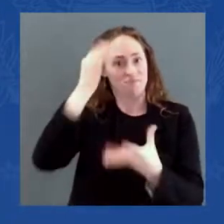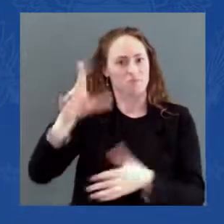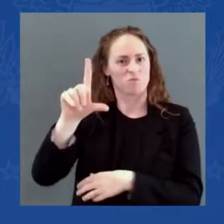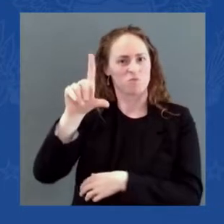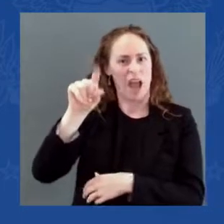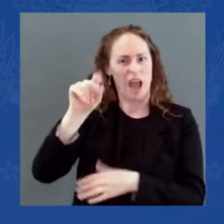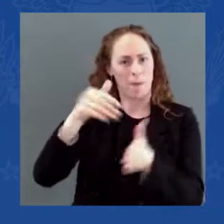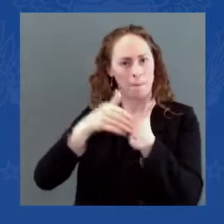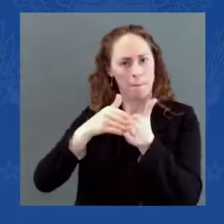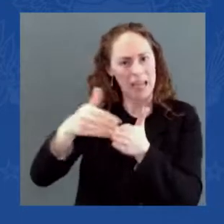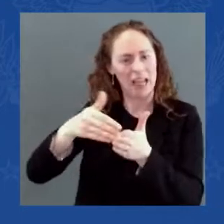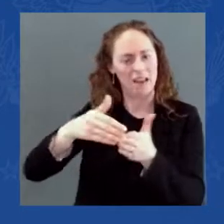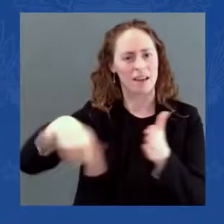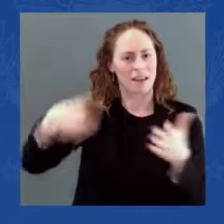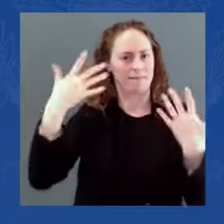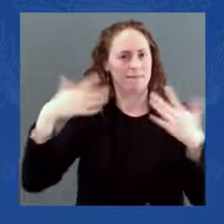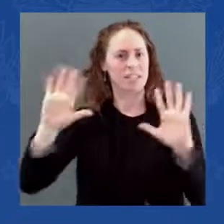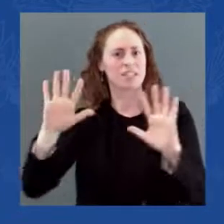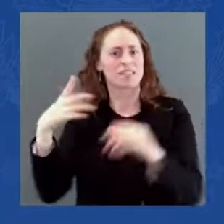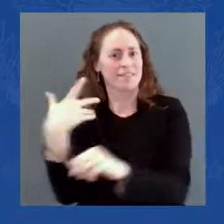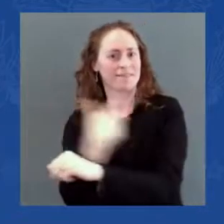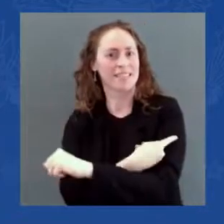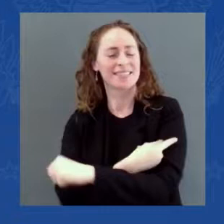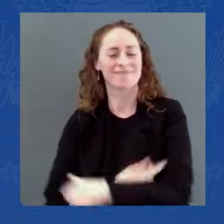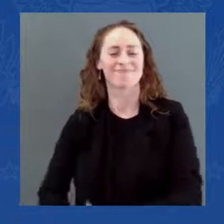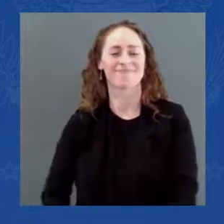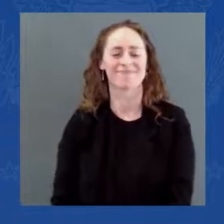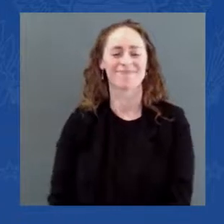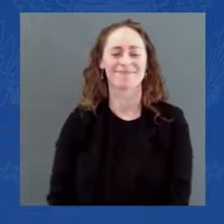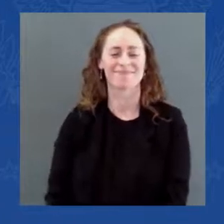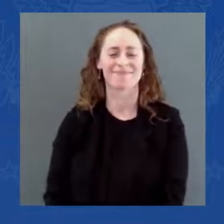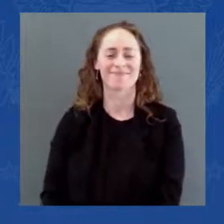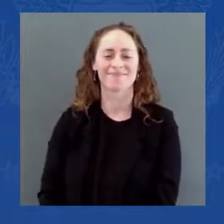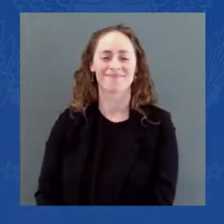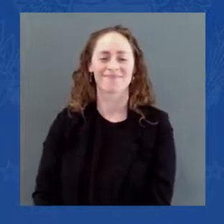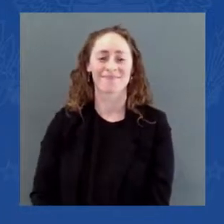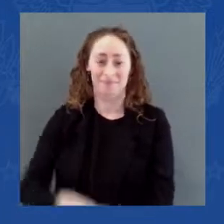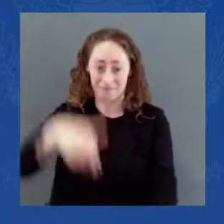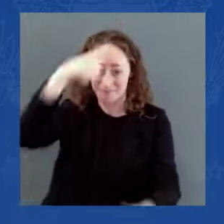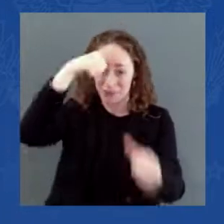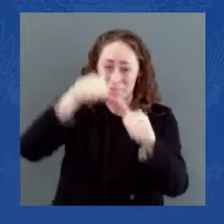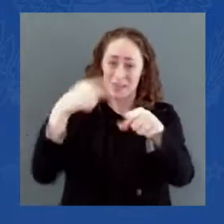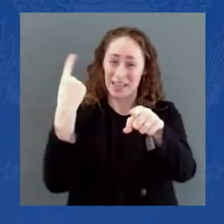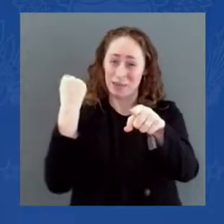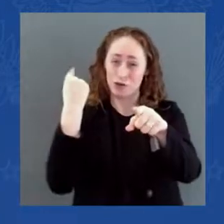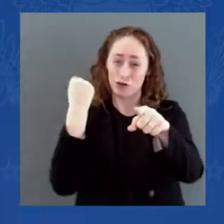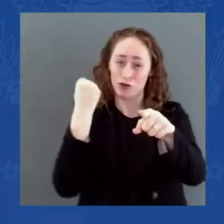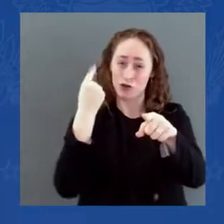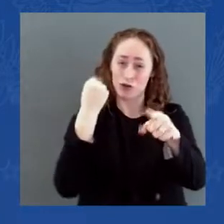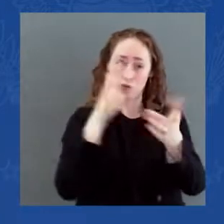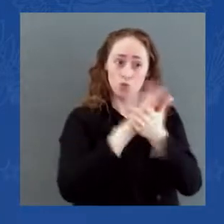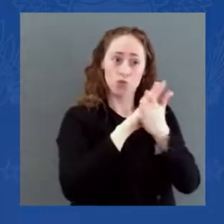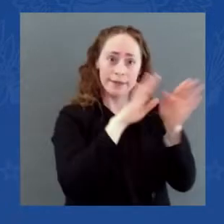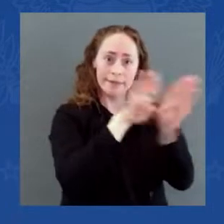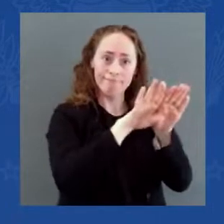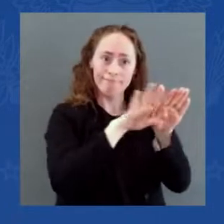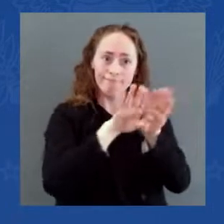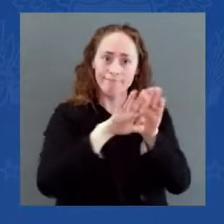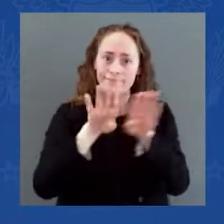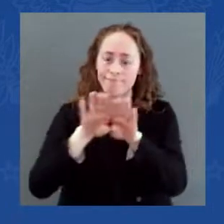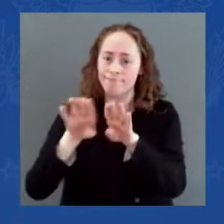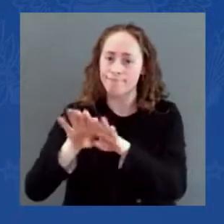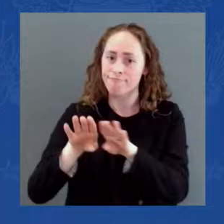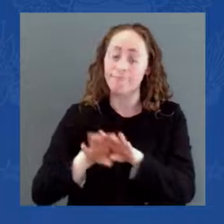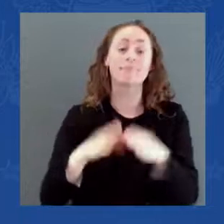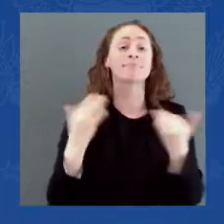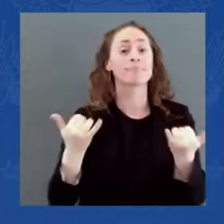time in that area. Now, over 99% of our schools are open. But I pledge to always be